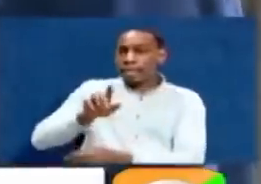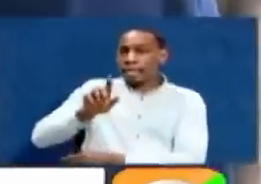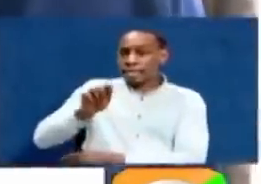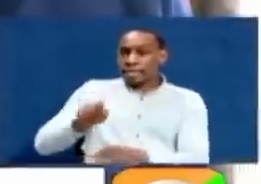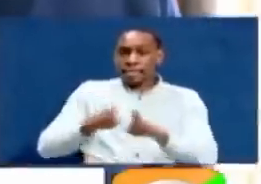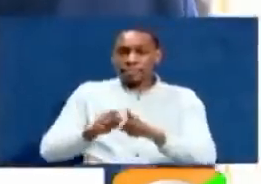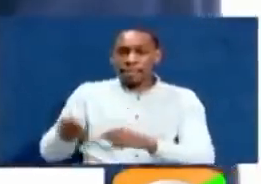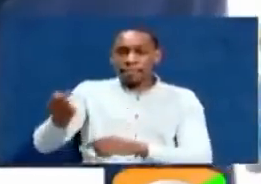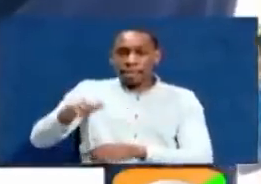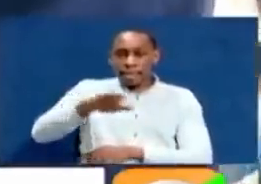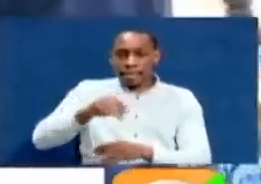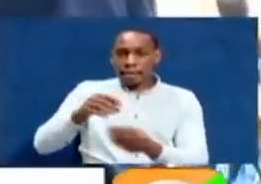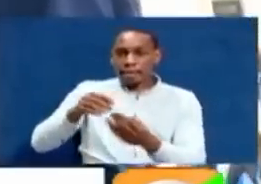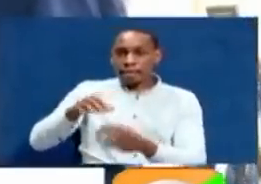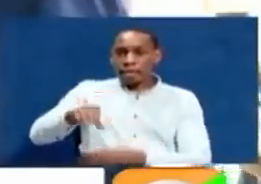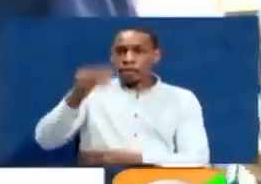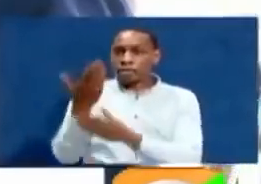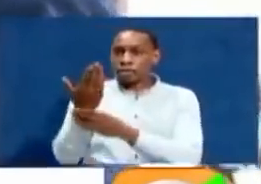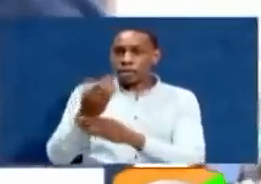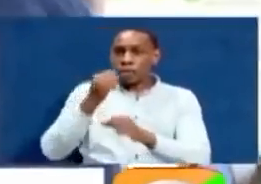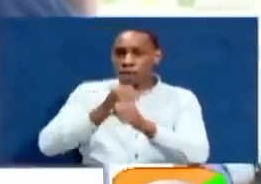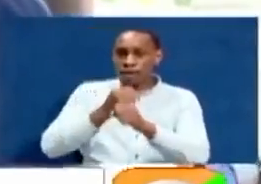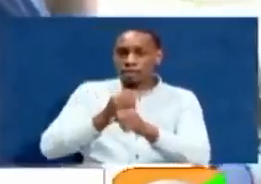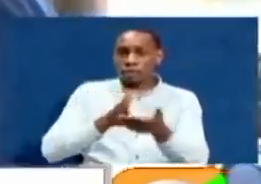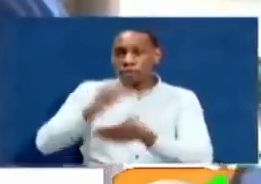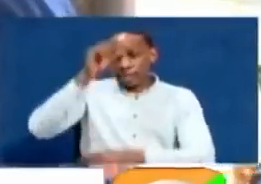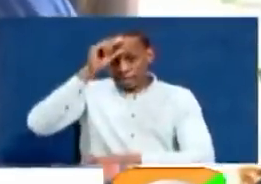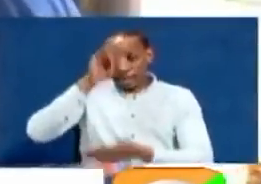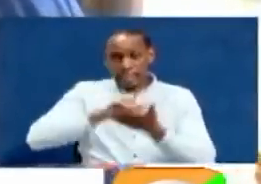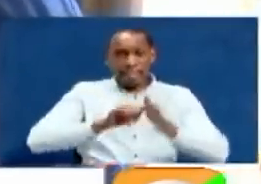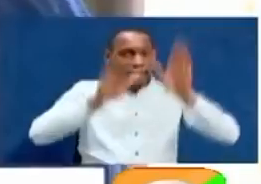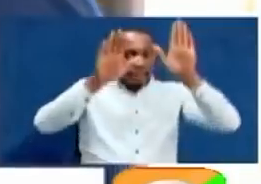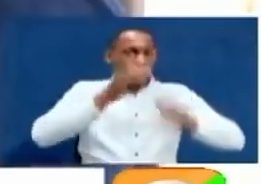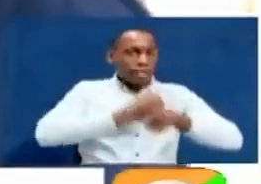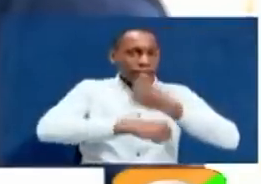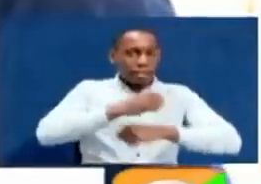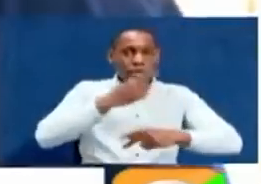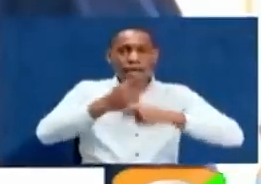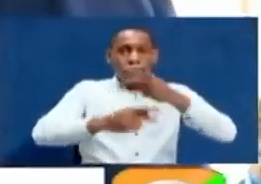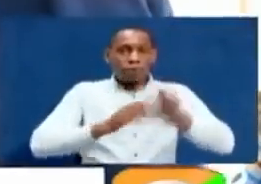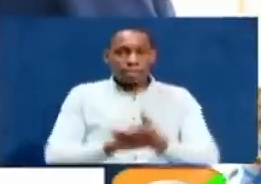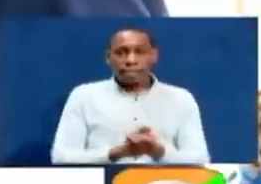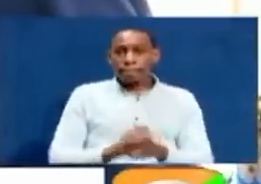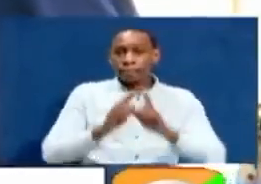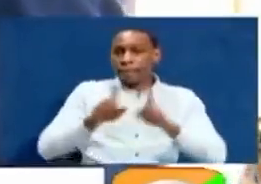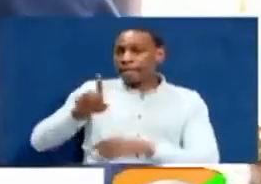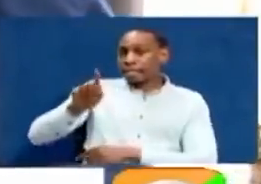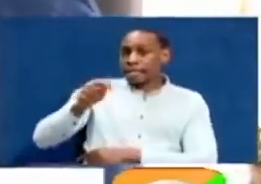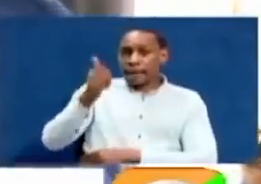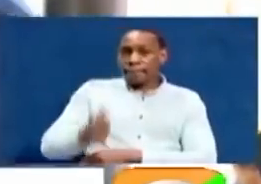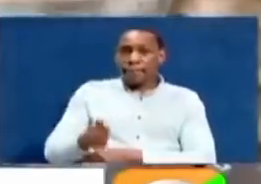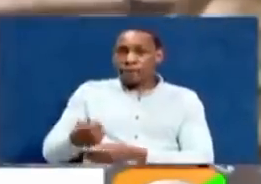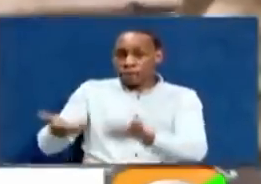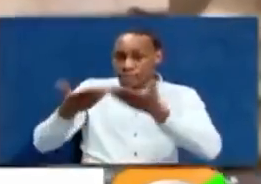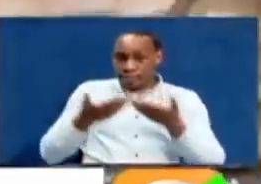The site visits and collection of documents from his workshop by the government is an important step in the process. Though the tender has not yet